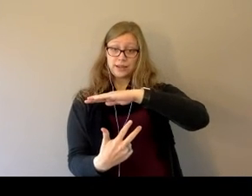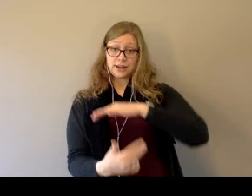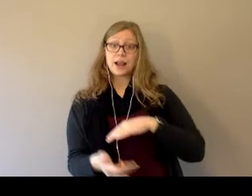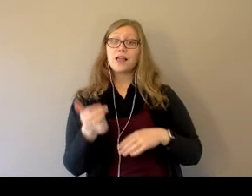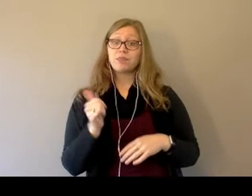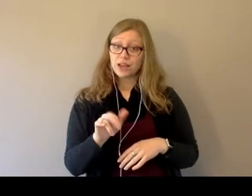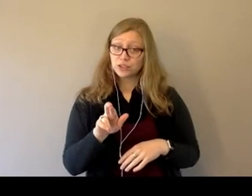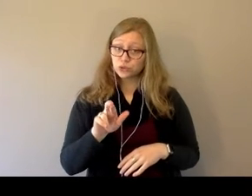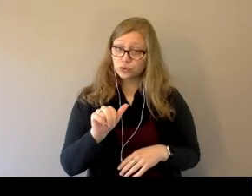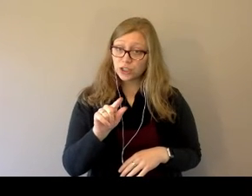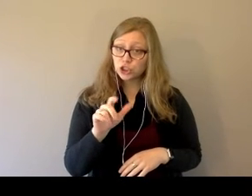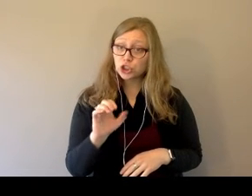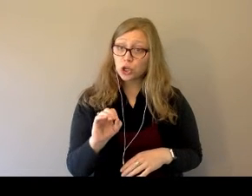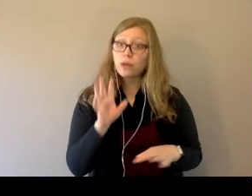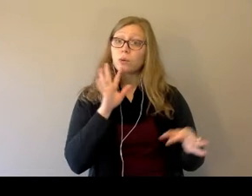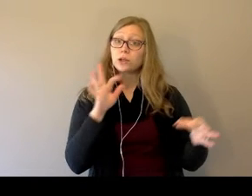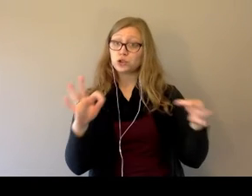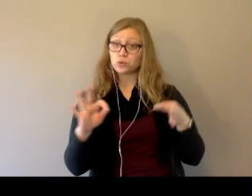line.